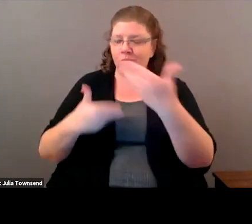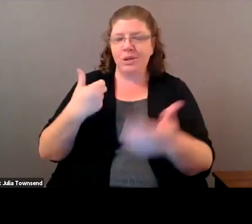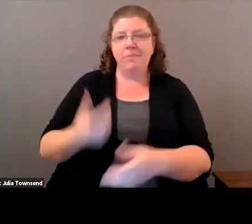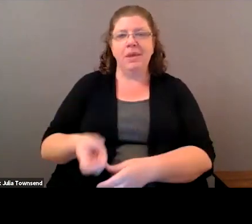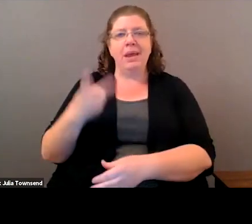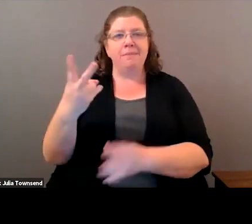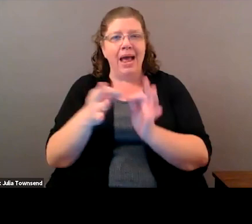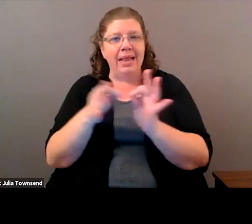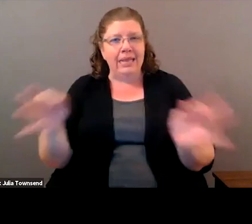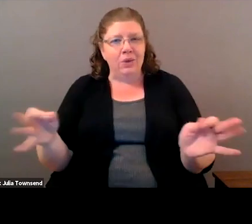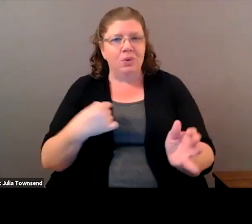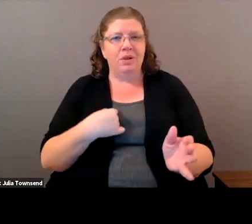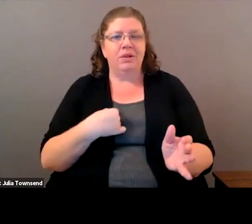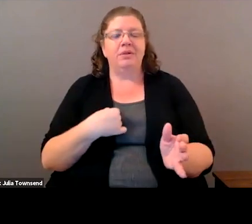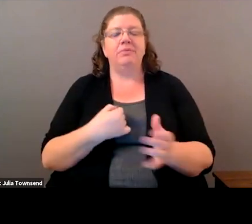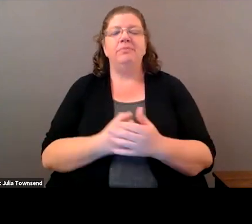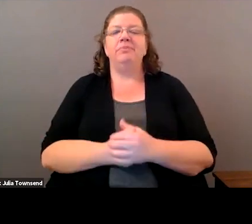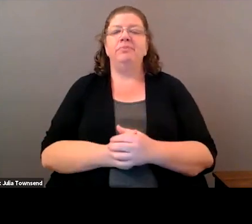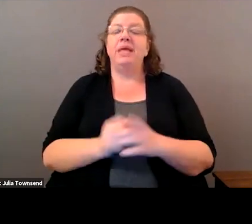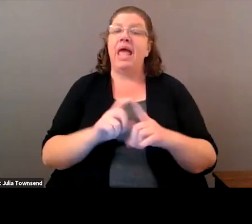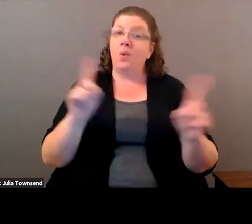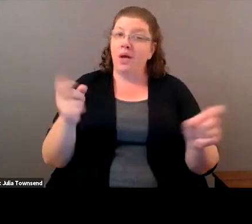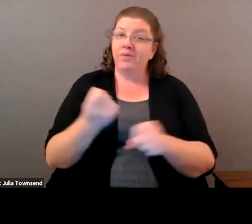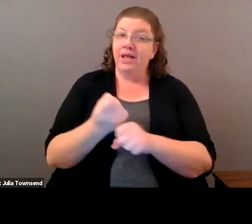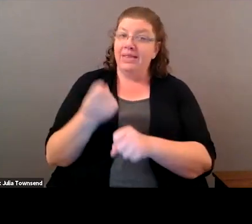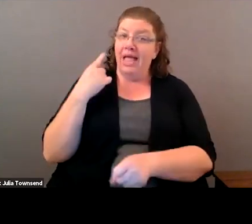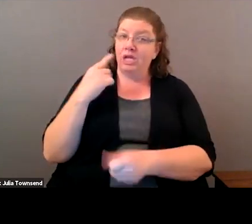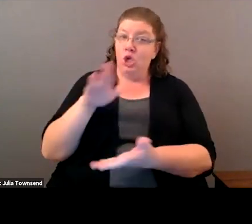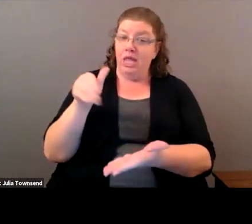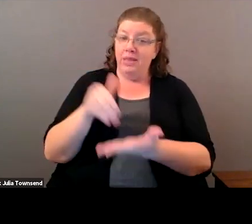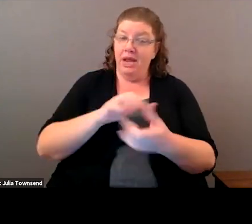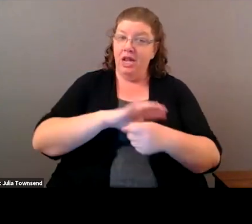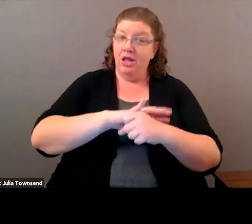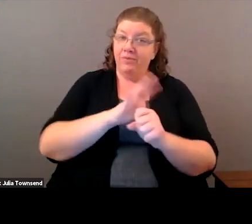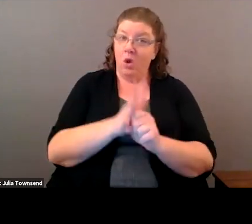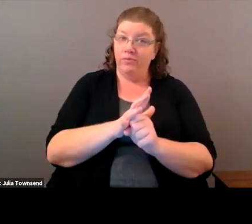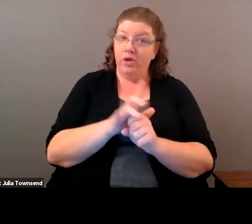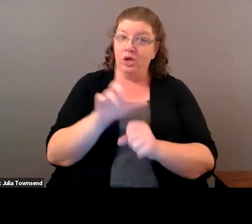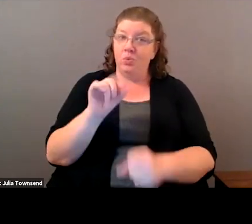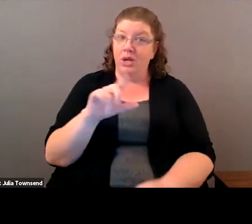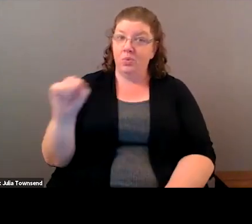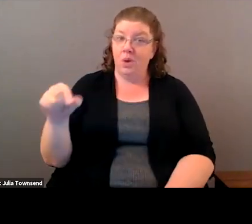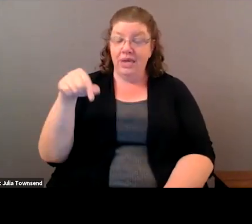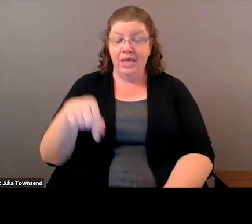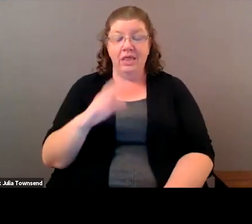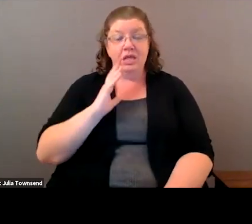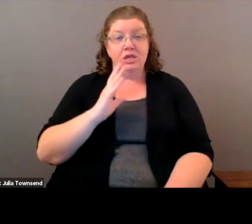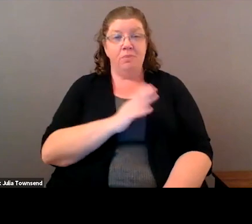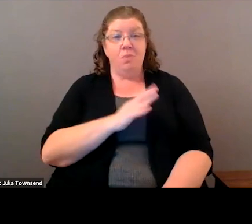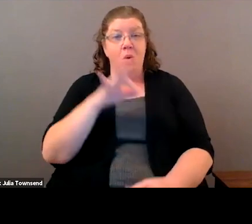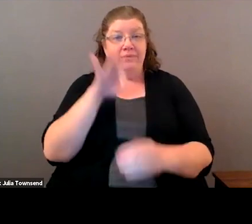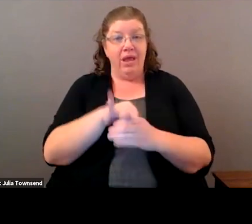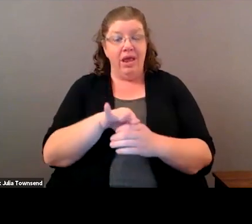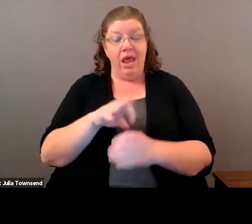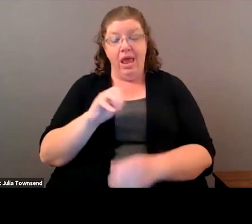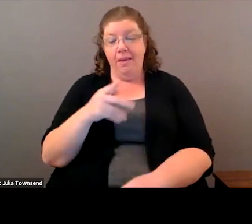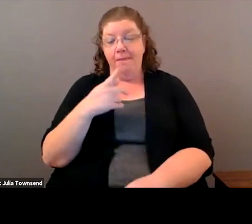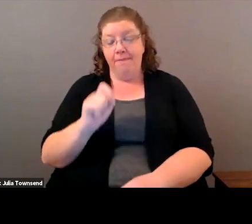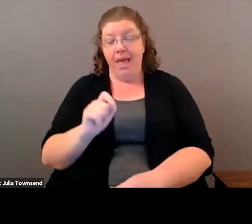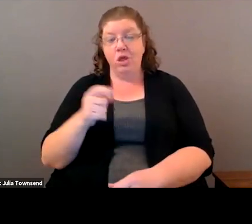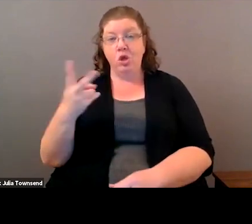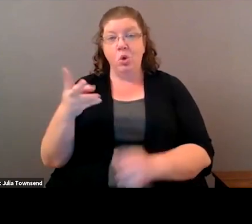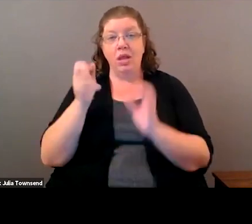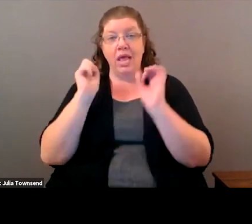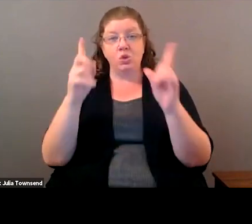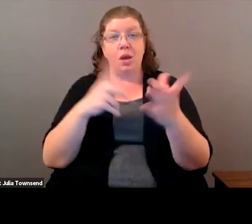bilingual. However, last year in the middle of COVID, 2020, this board voted and met a dual education program for